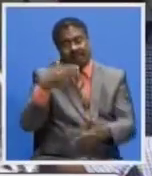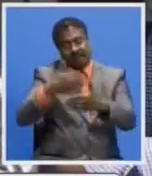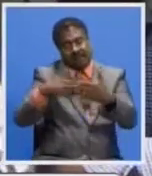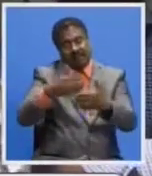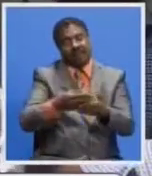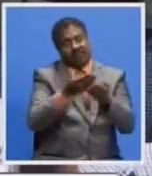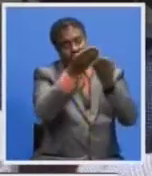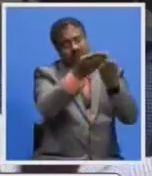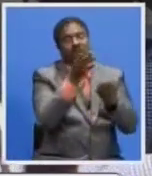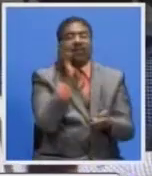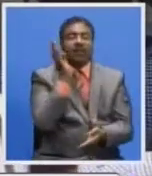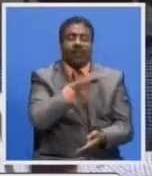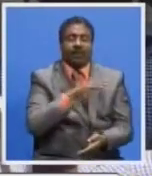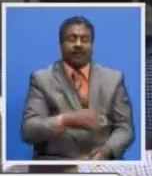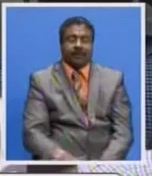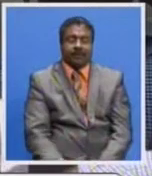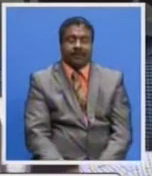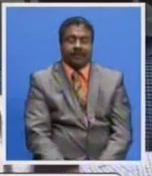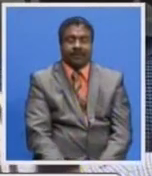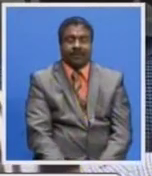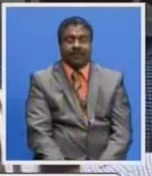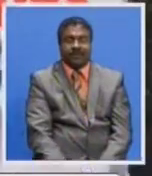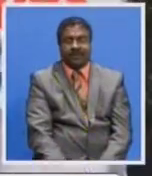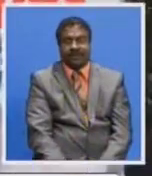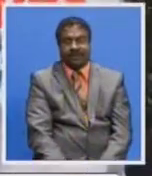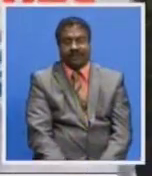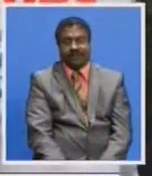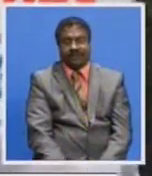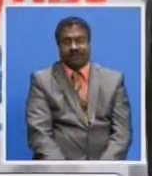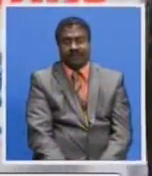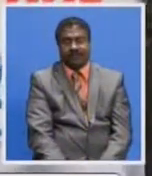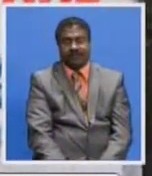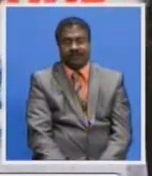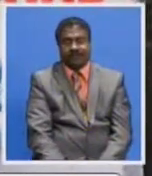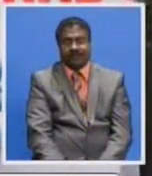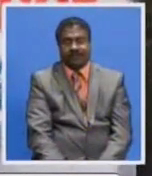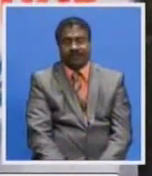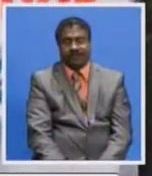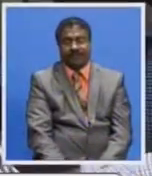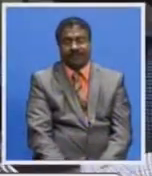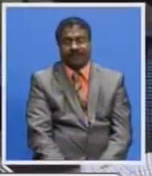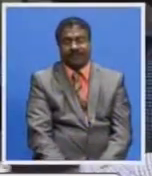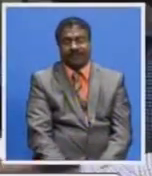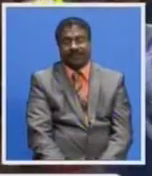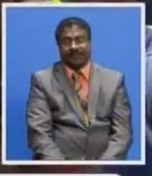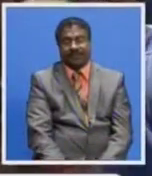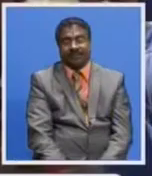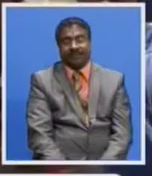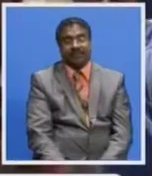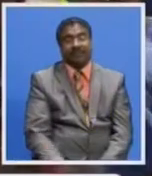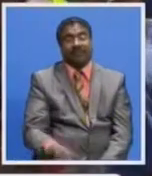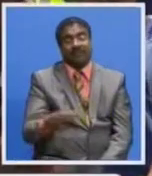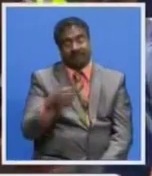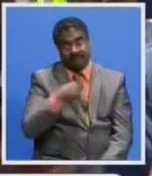uteko wachindika mafunde, uteko wachindika makoti. Ila shinga ya makoti, lekeni lipule makoti, lero liangu